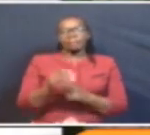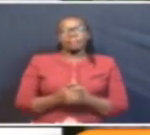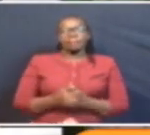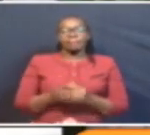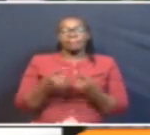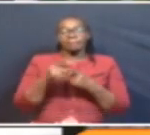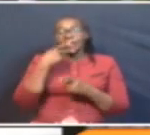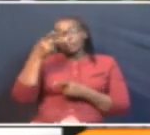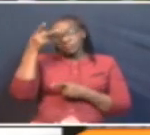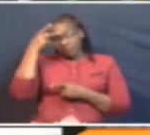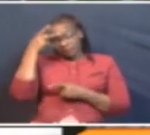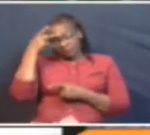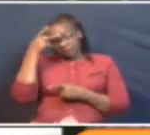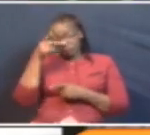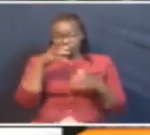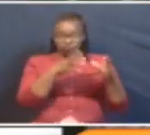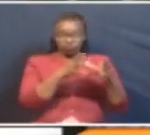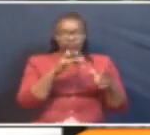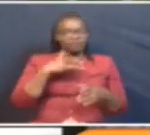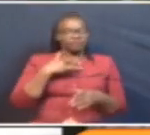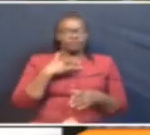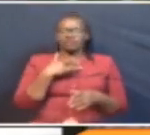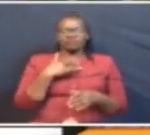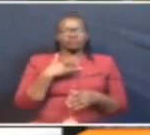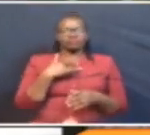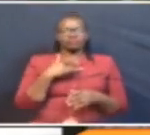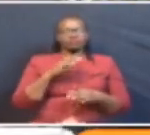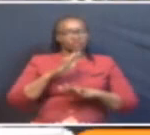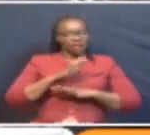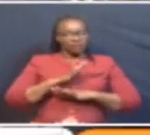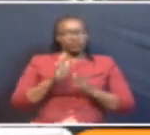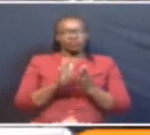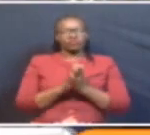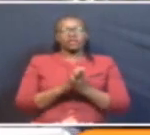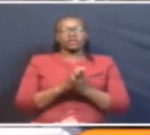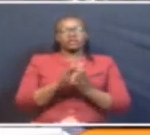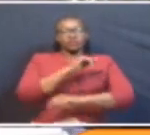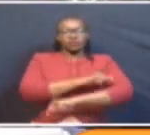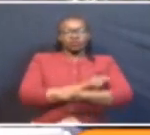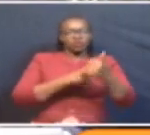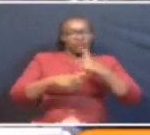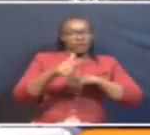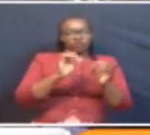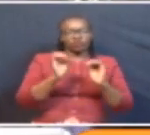wazazi wa msichana huyu haonekani kuridhishwa na kauli za usimamizi wa shule. We suspect that